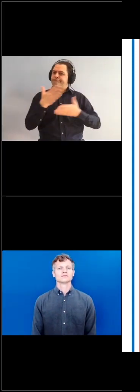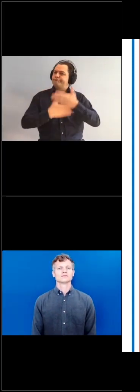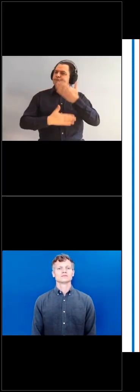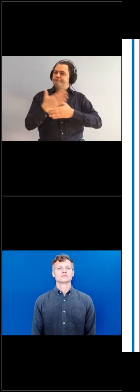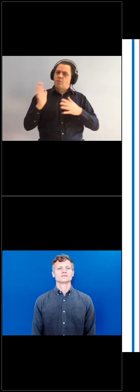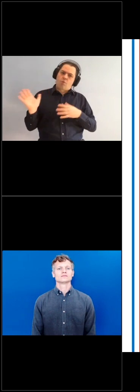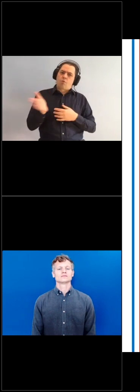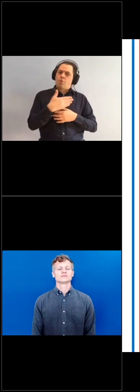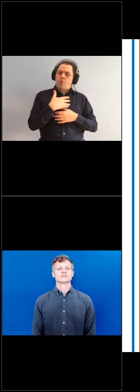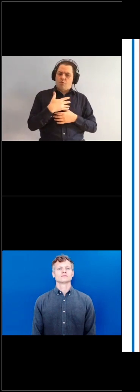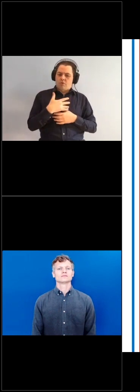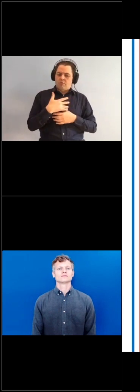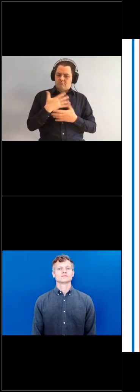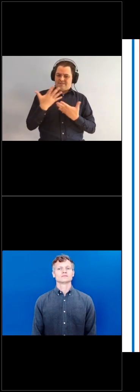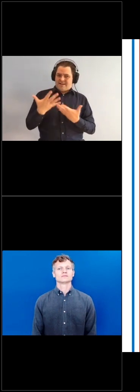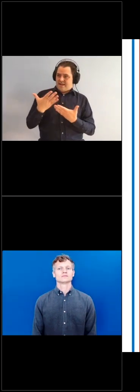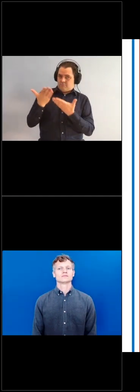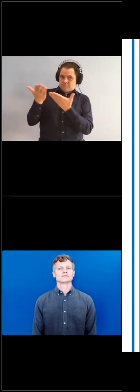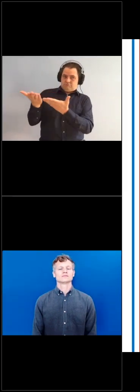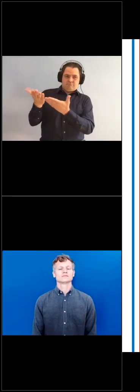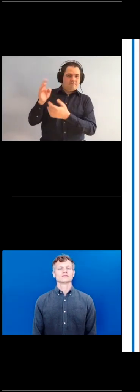So Mariana, the floor is yours.